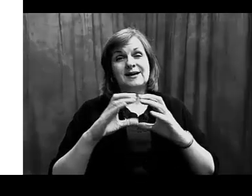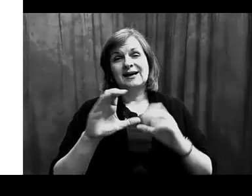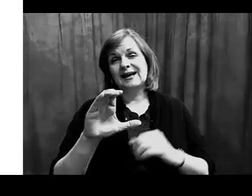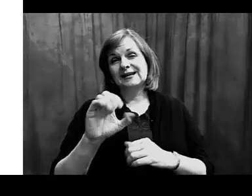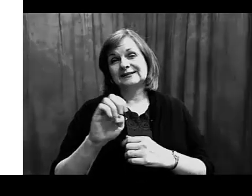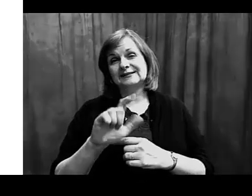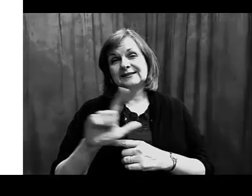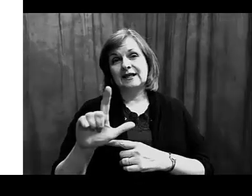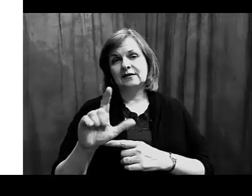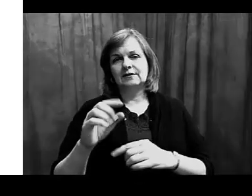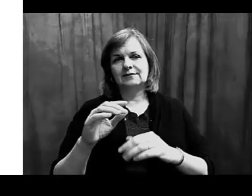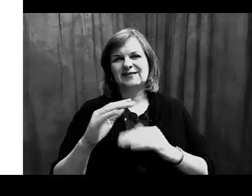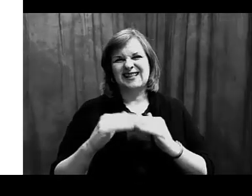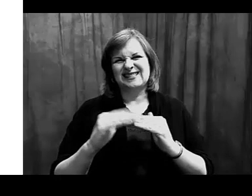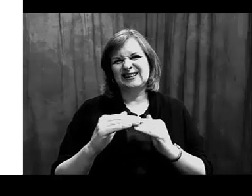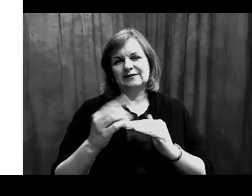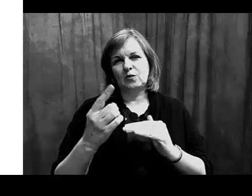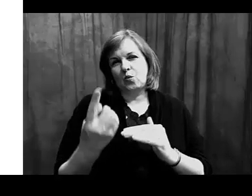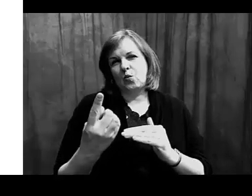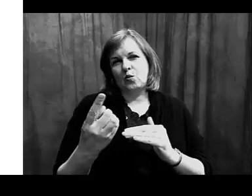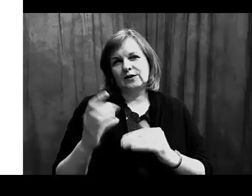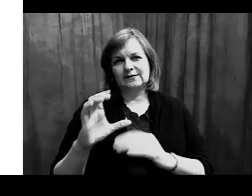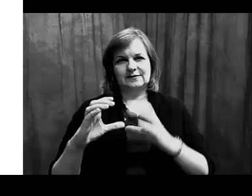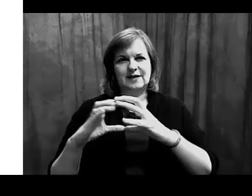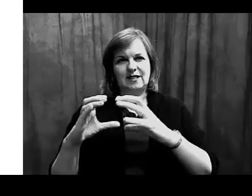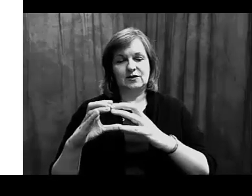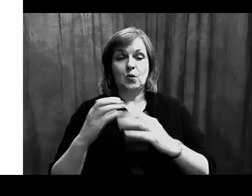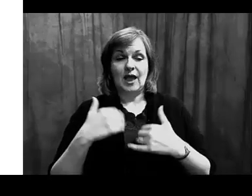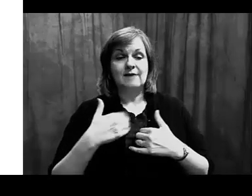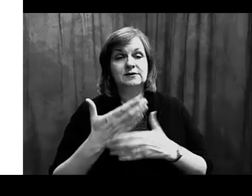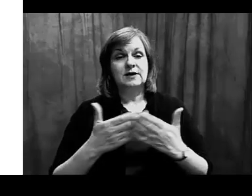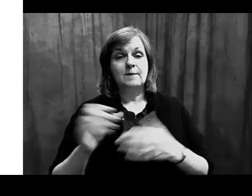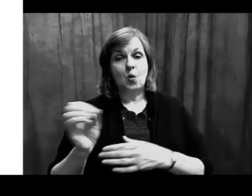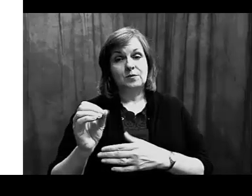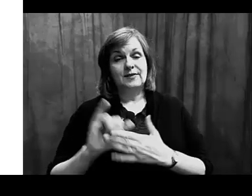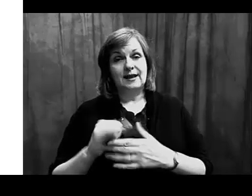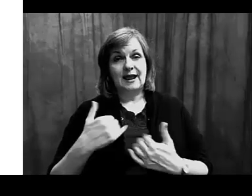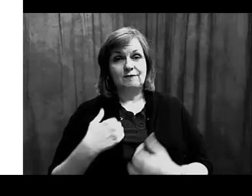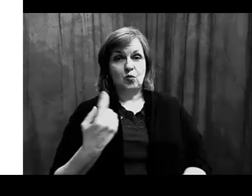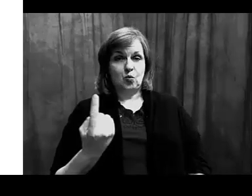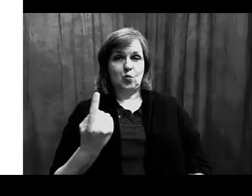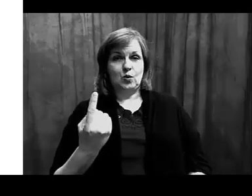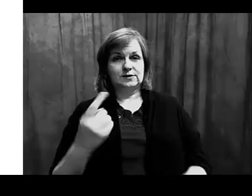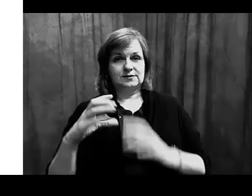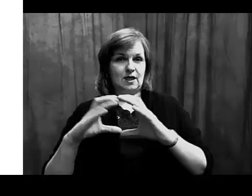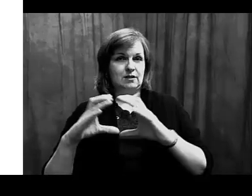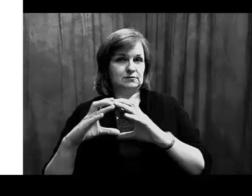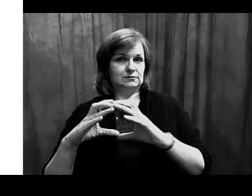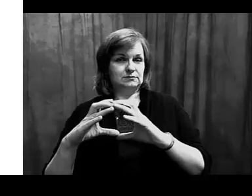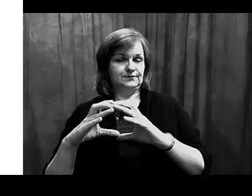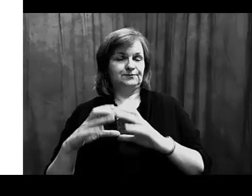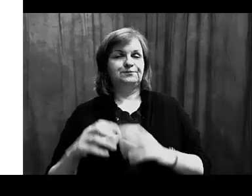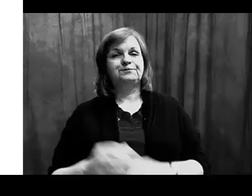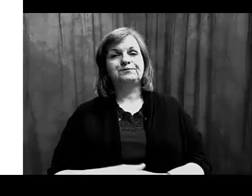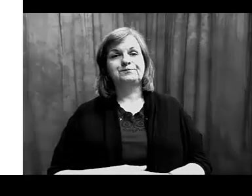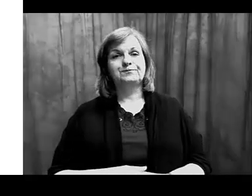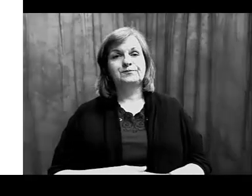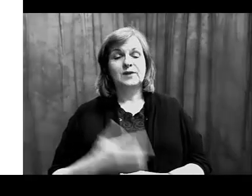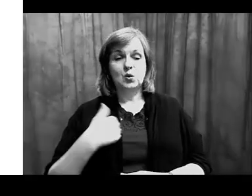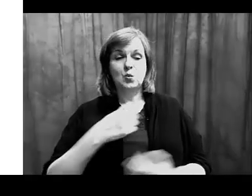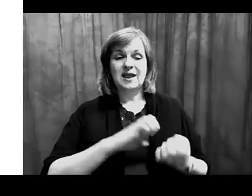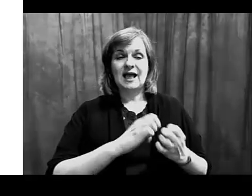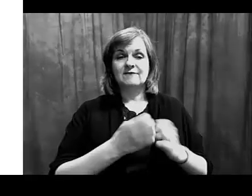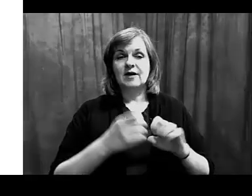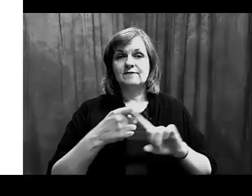are made up of cells, or at least one cell. We certainly have some single-celled organisms that we'll talk about. That